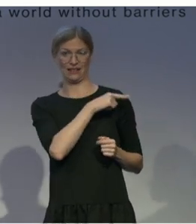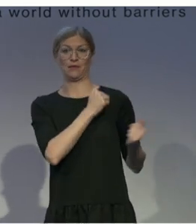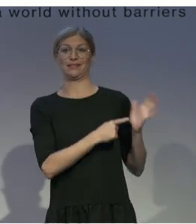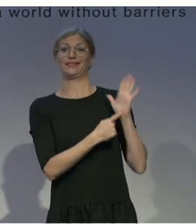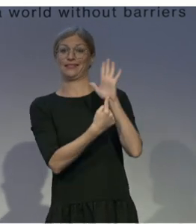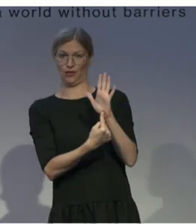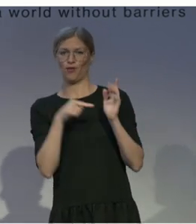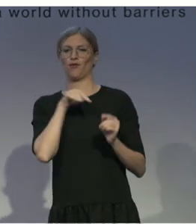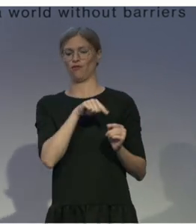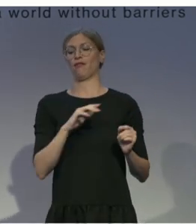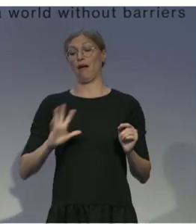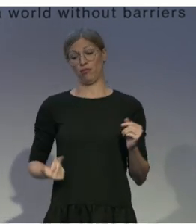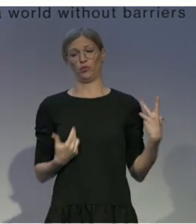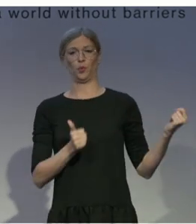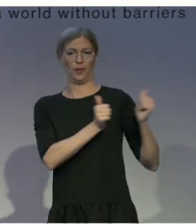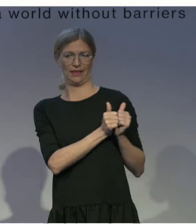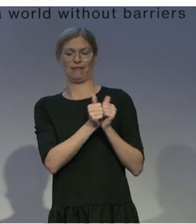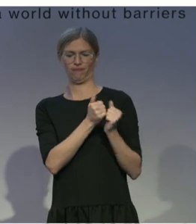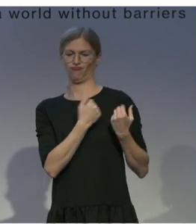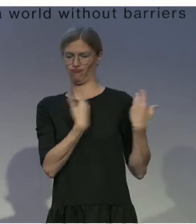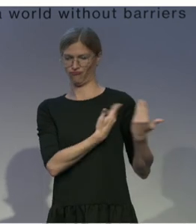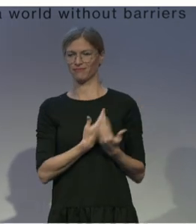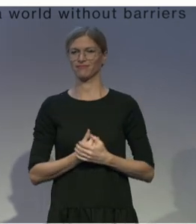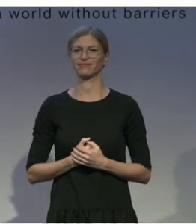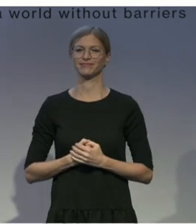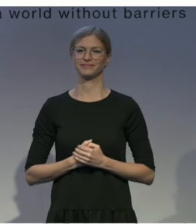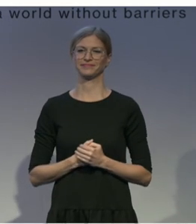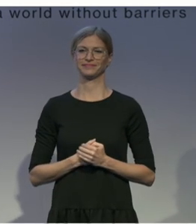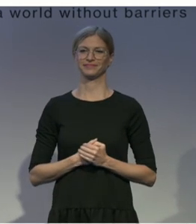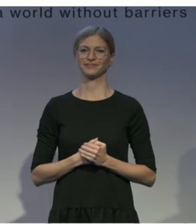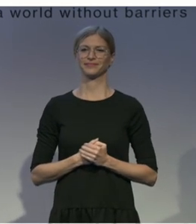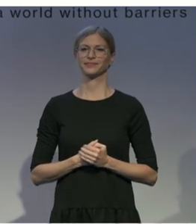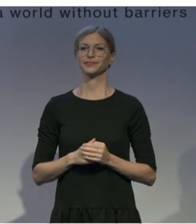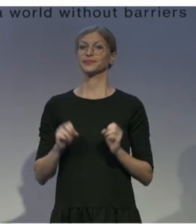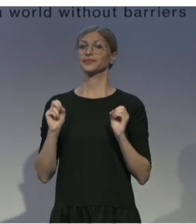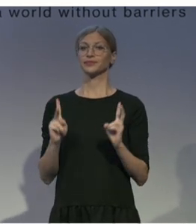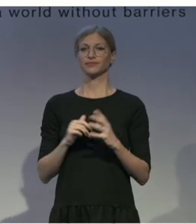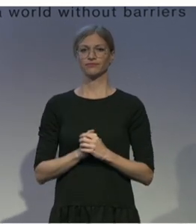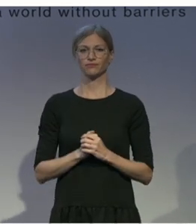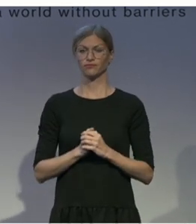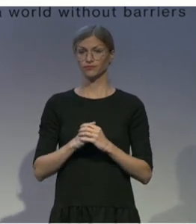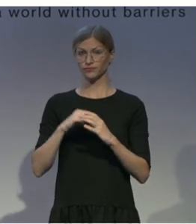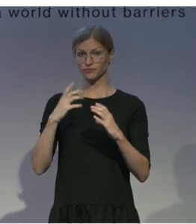presentation. Yeah. So, okay. Good afternoon. So, communication for advocacy.